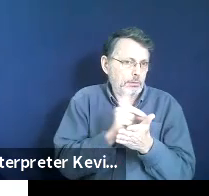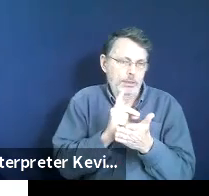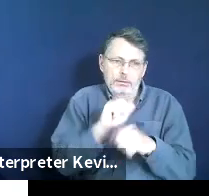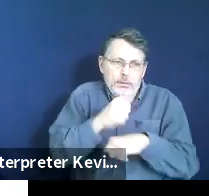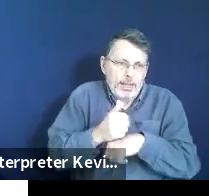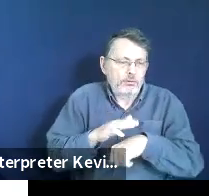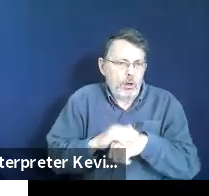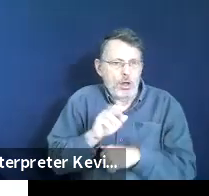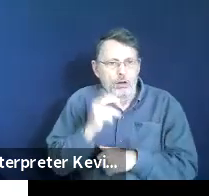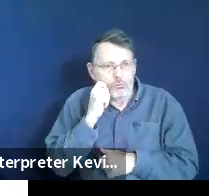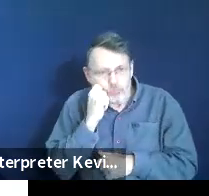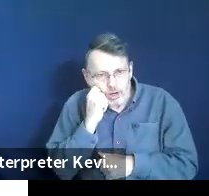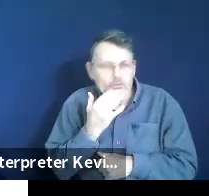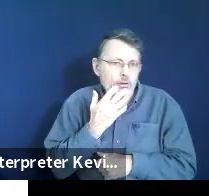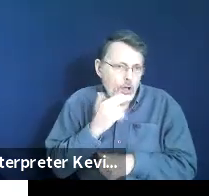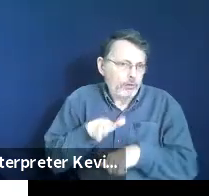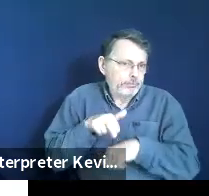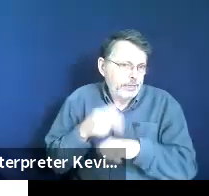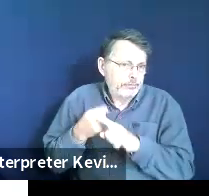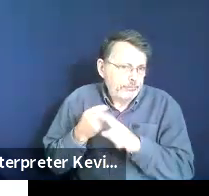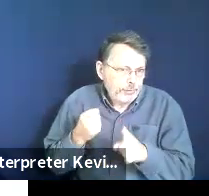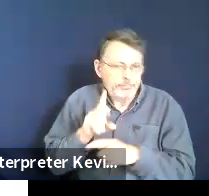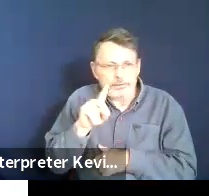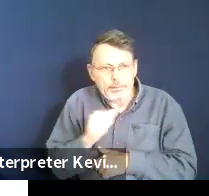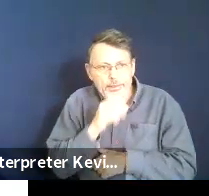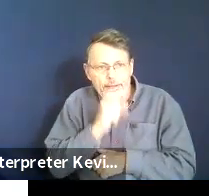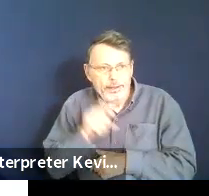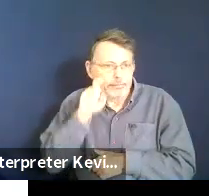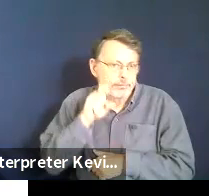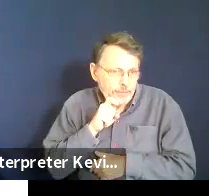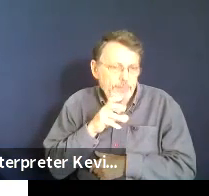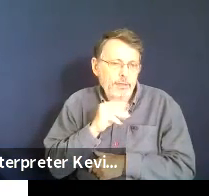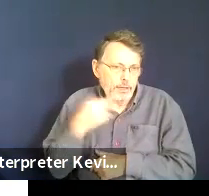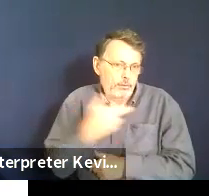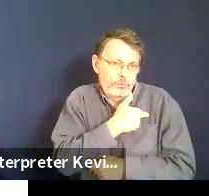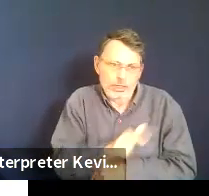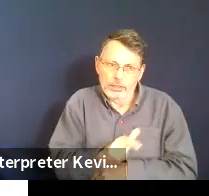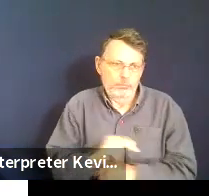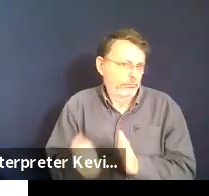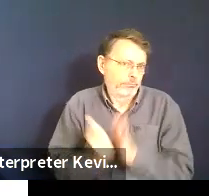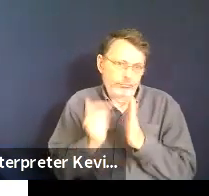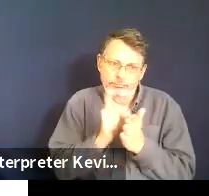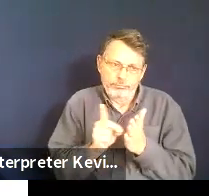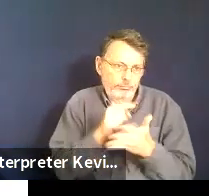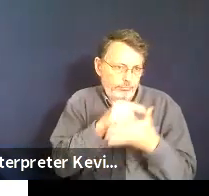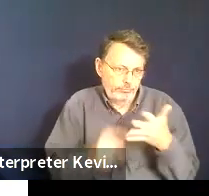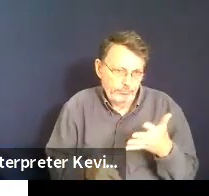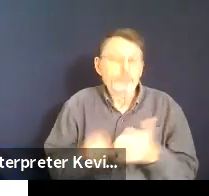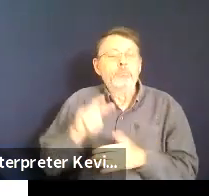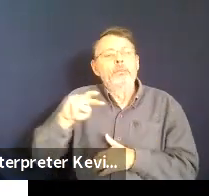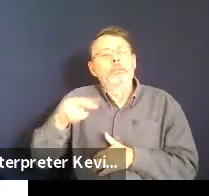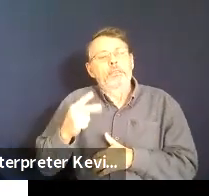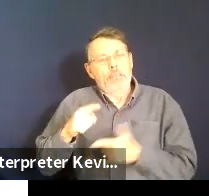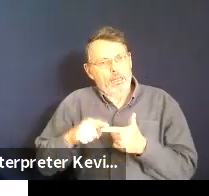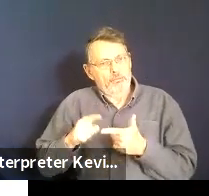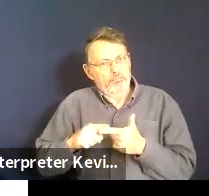race, color, national origin, disability, age, sex, and religion. The second main area of our